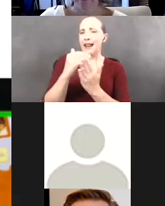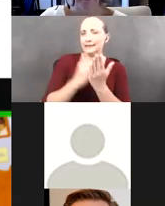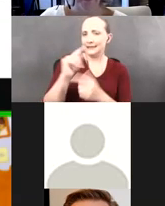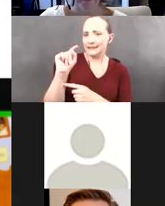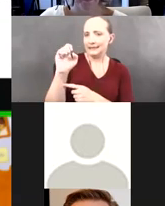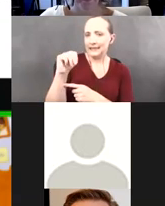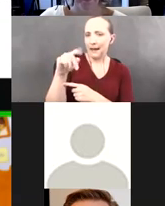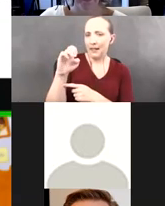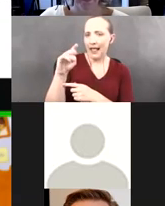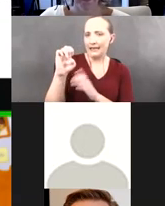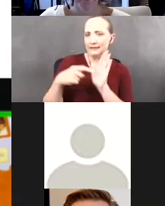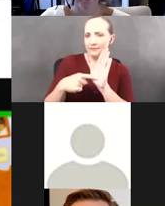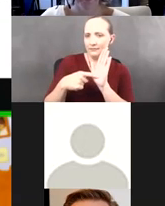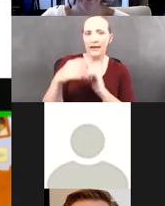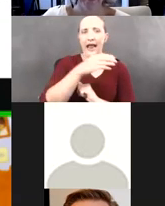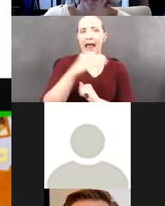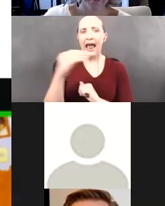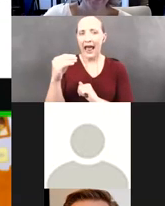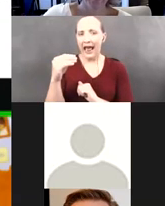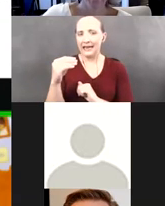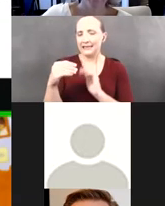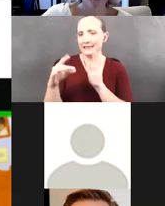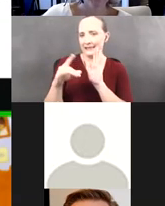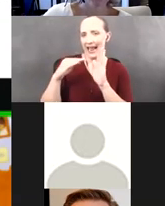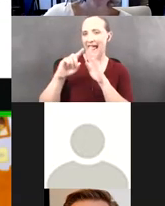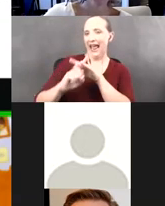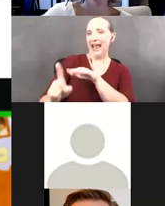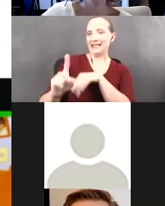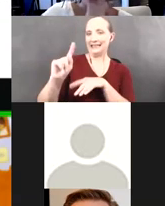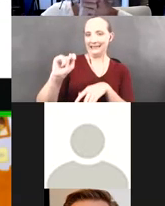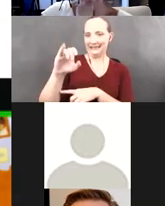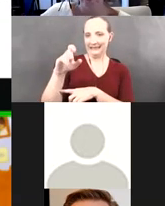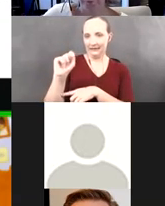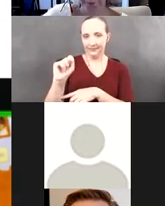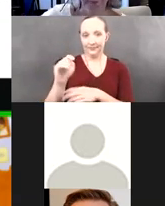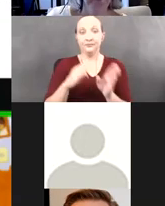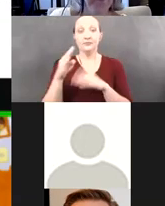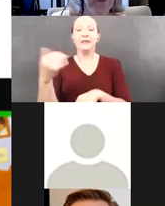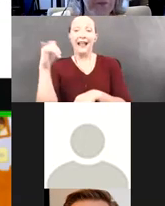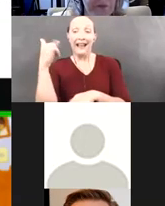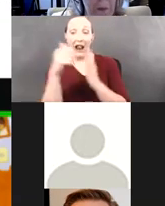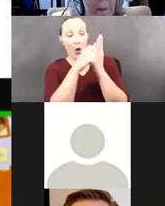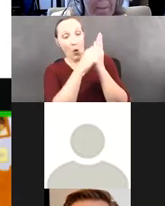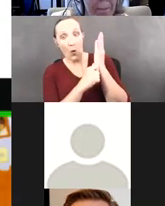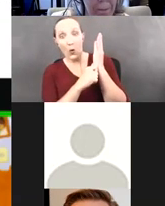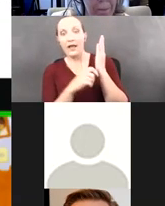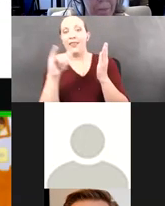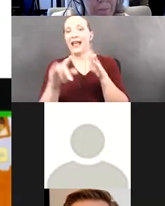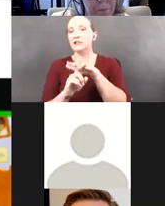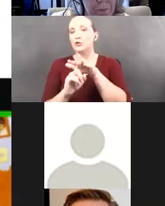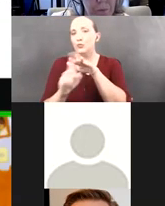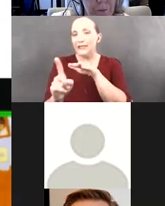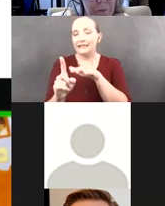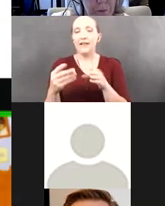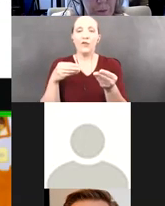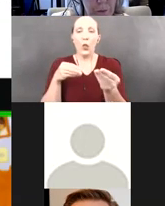de The salida. books with the yellow on the spine Los are called the libros practice con el books, amarillo and they son include los sprints, libros de fluency práctica. Entonces